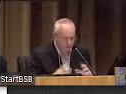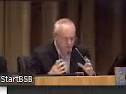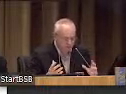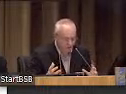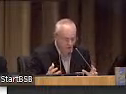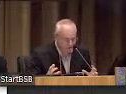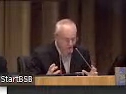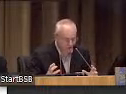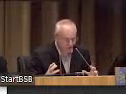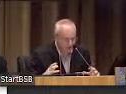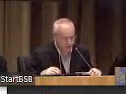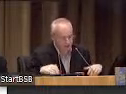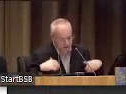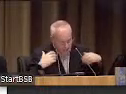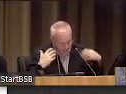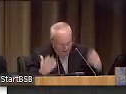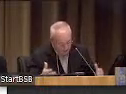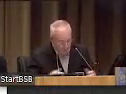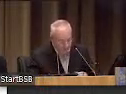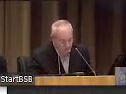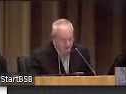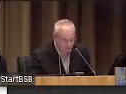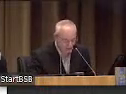multi-platform machine.